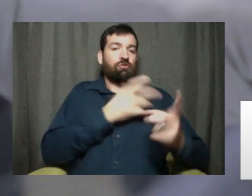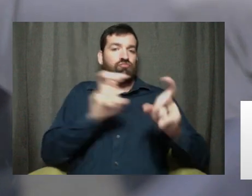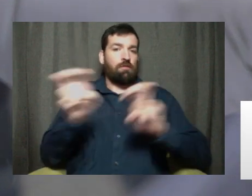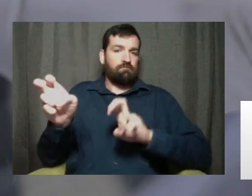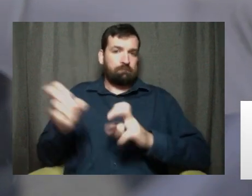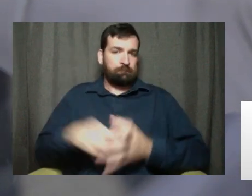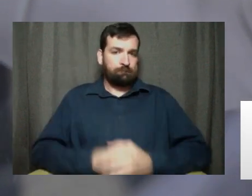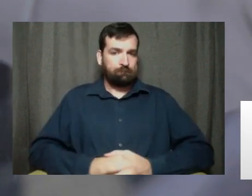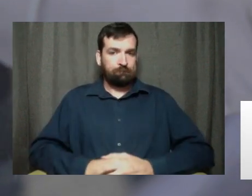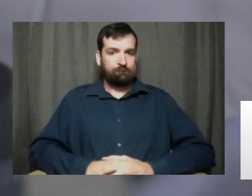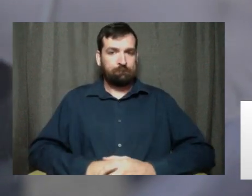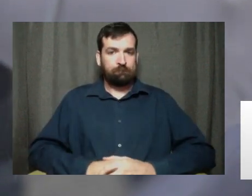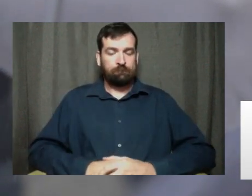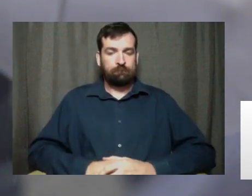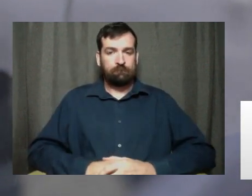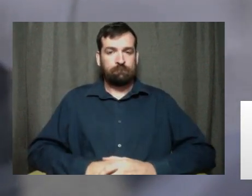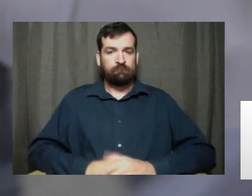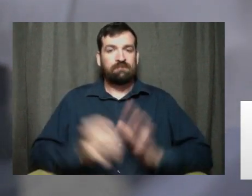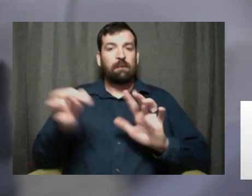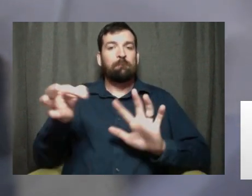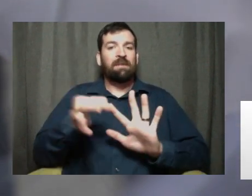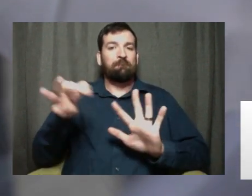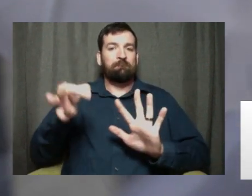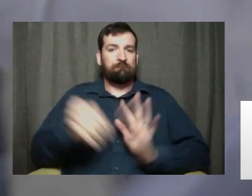Get set up for a poke.